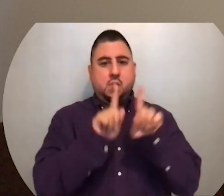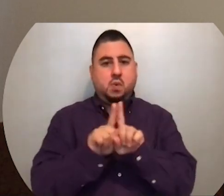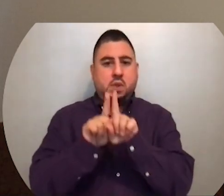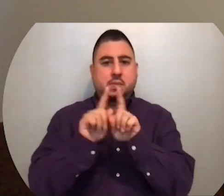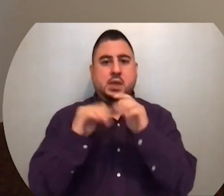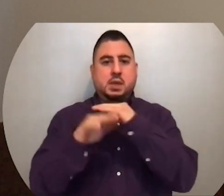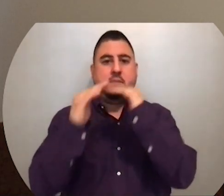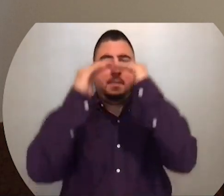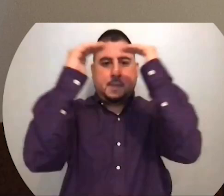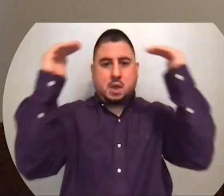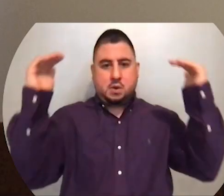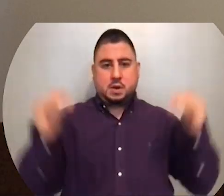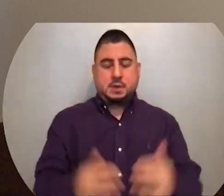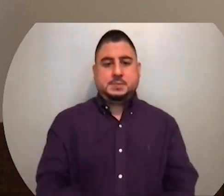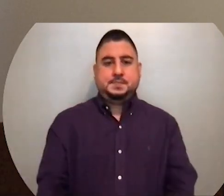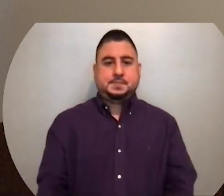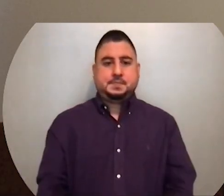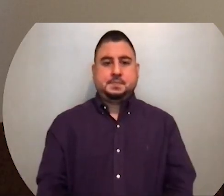in paradise."